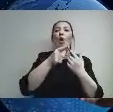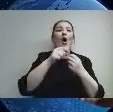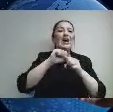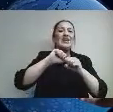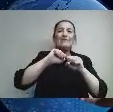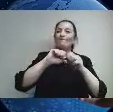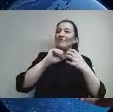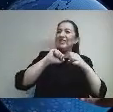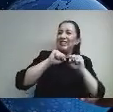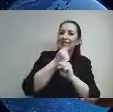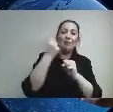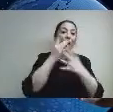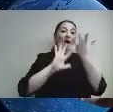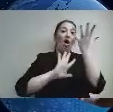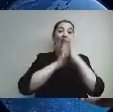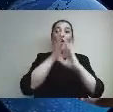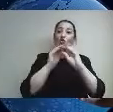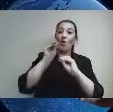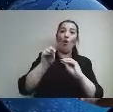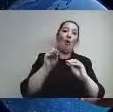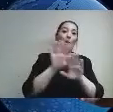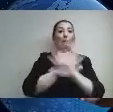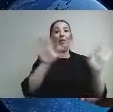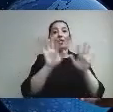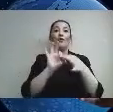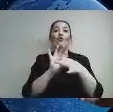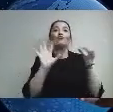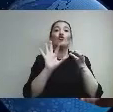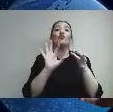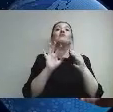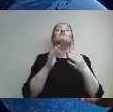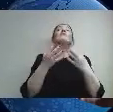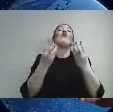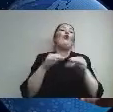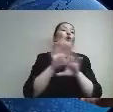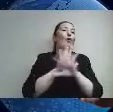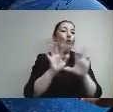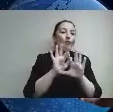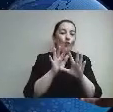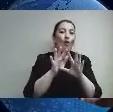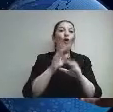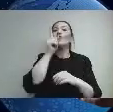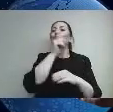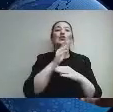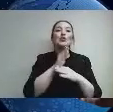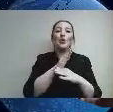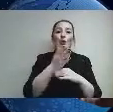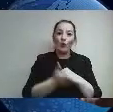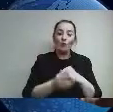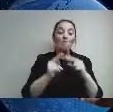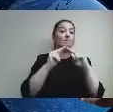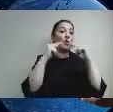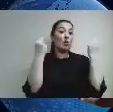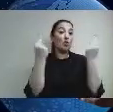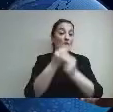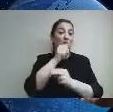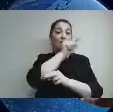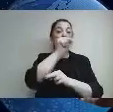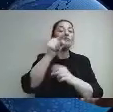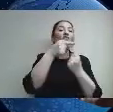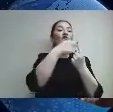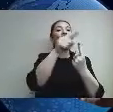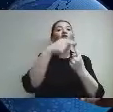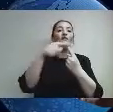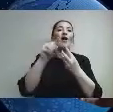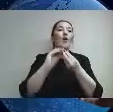climate change by forestation, as it has causes different problems in different parts of the world,